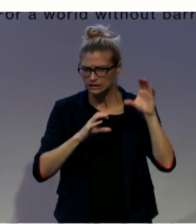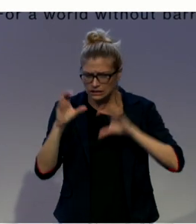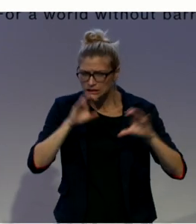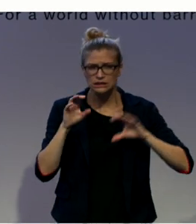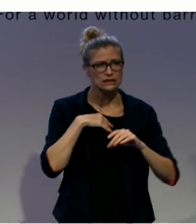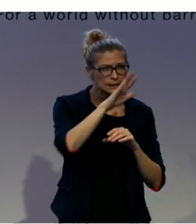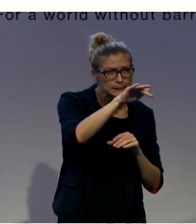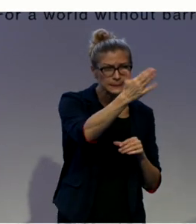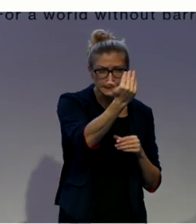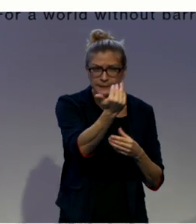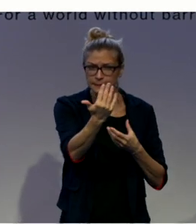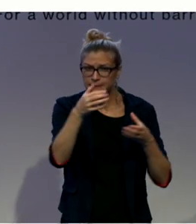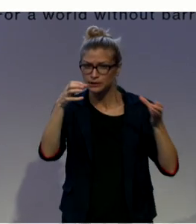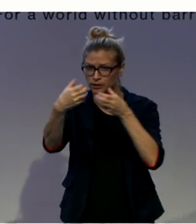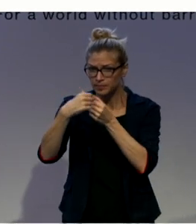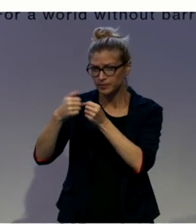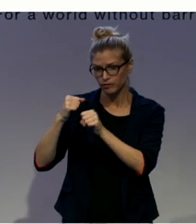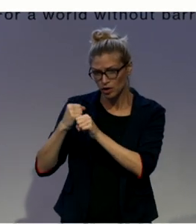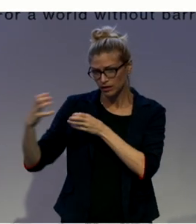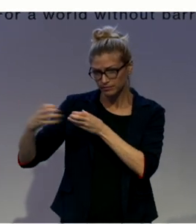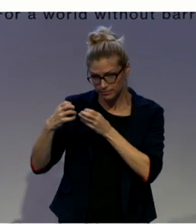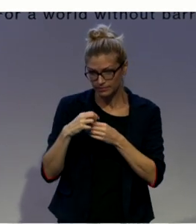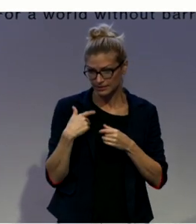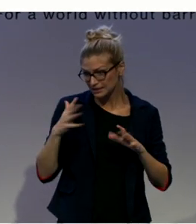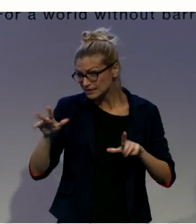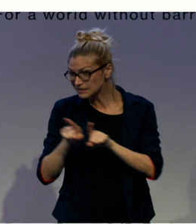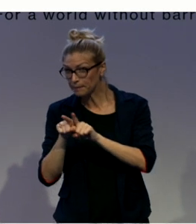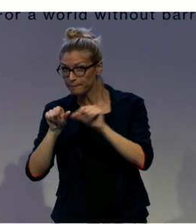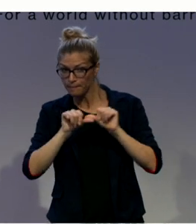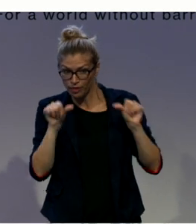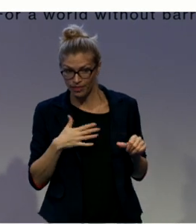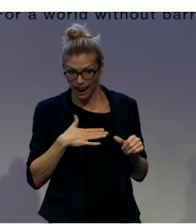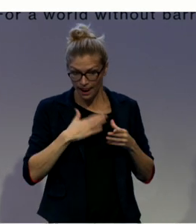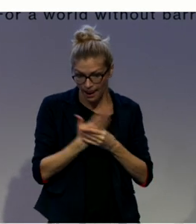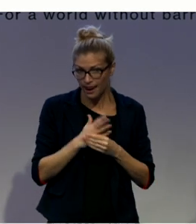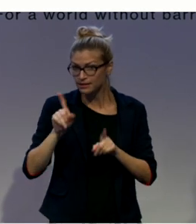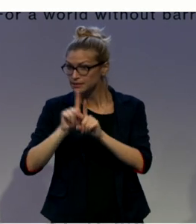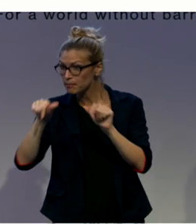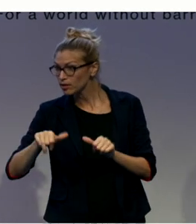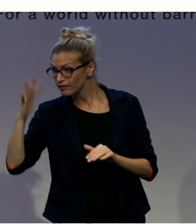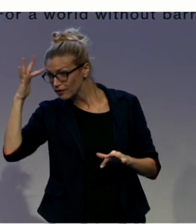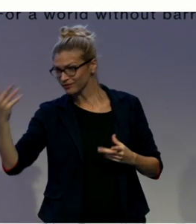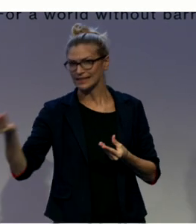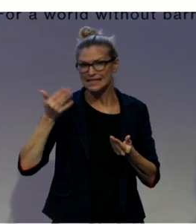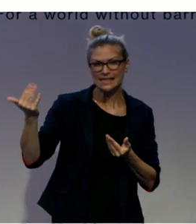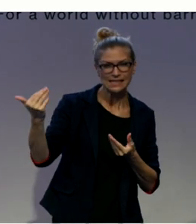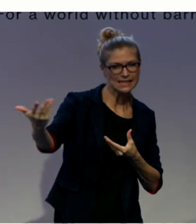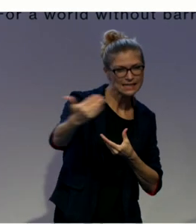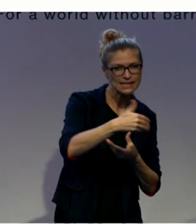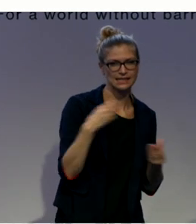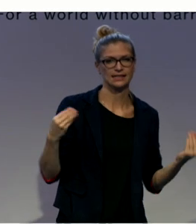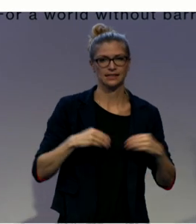continue implementing the similar project as we establish the role model team of people with